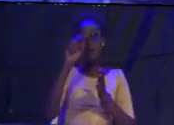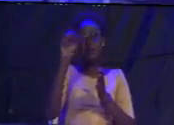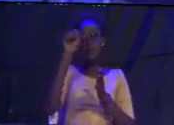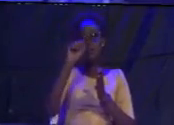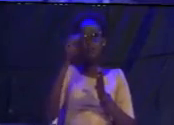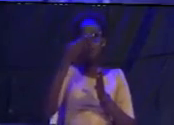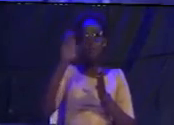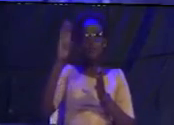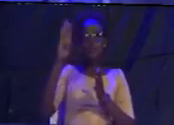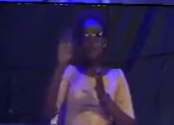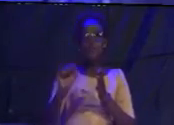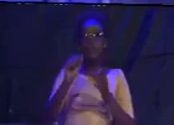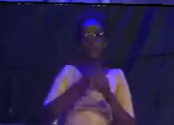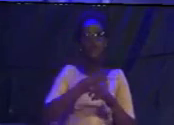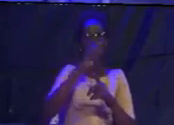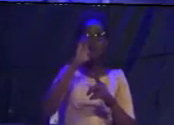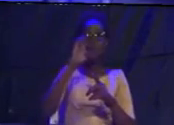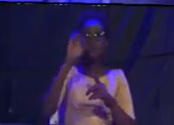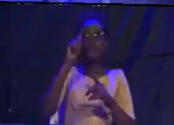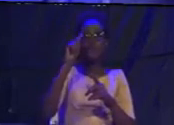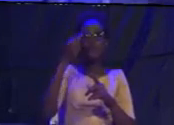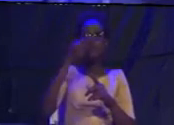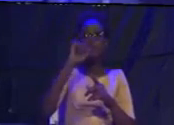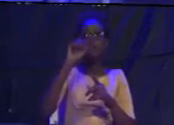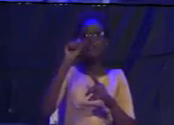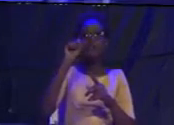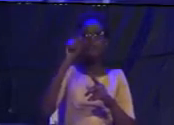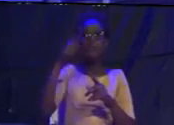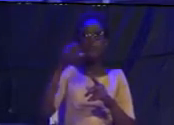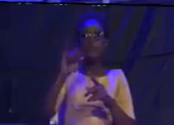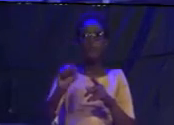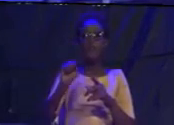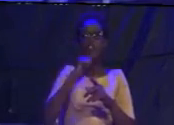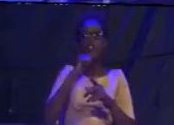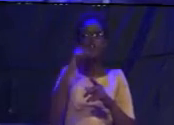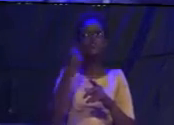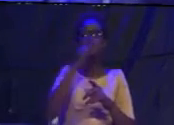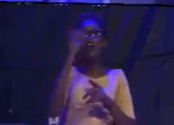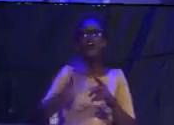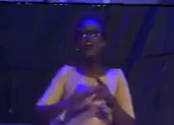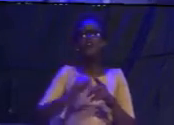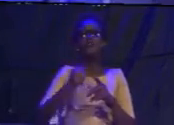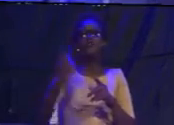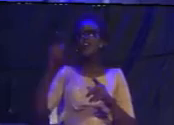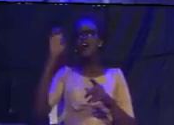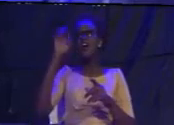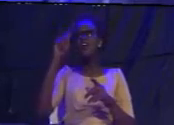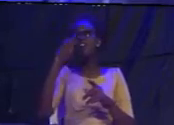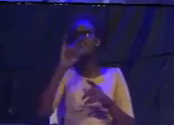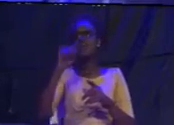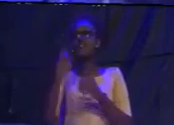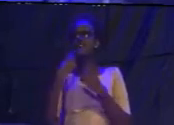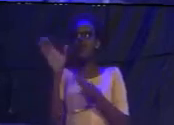had come from Africa. It's not just the modern Africa we hear today. Yeah. It